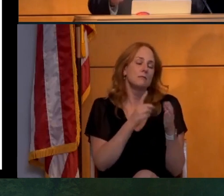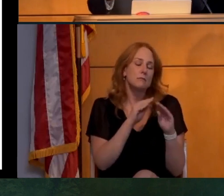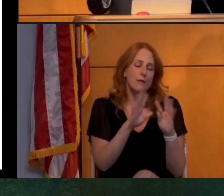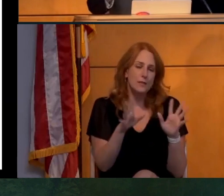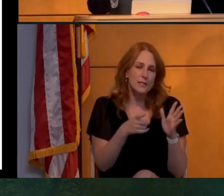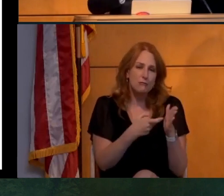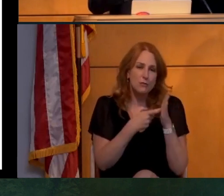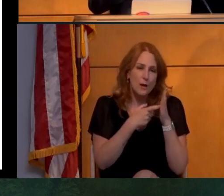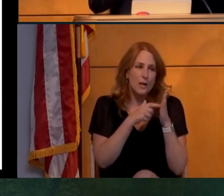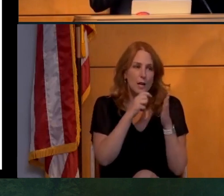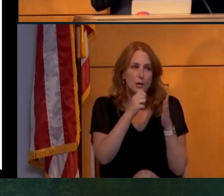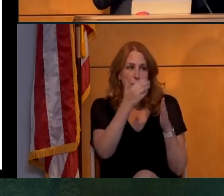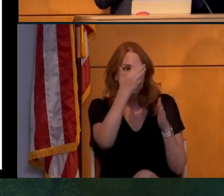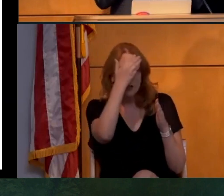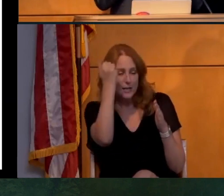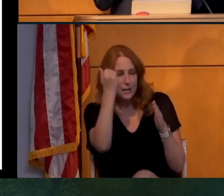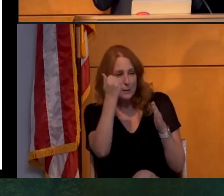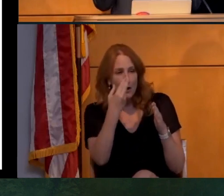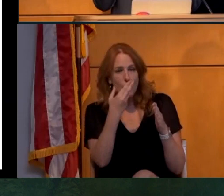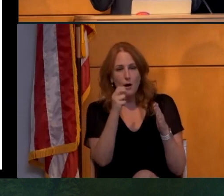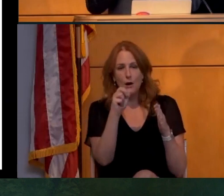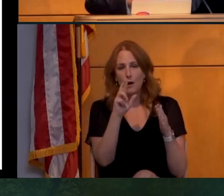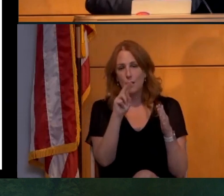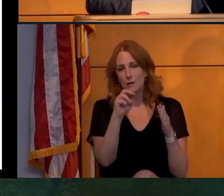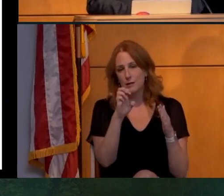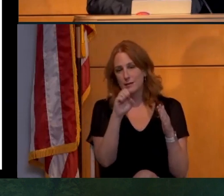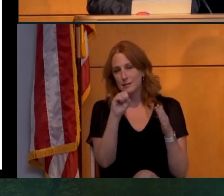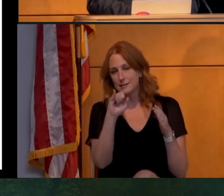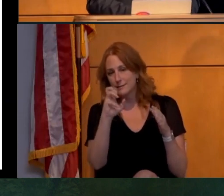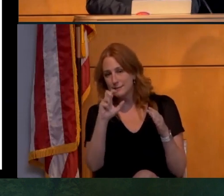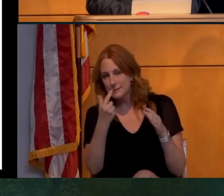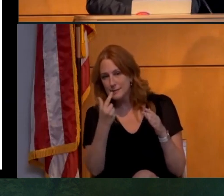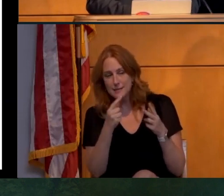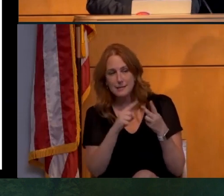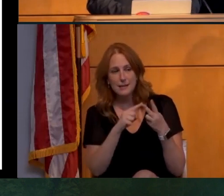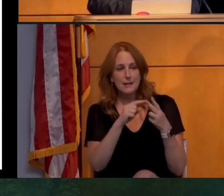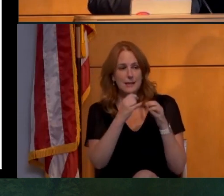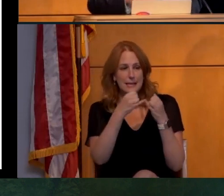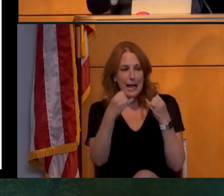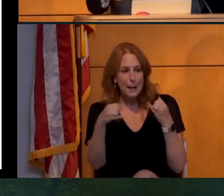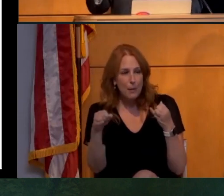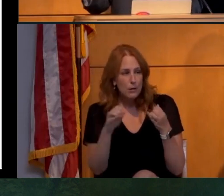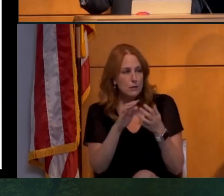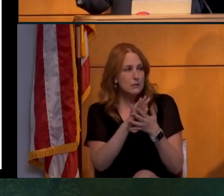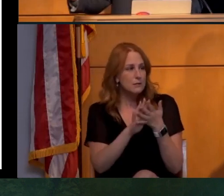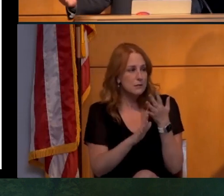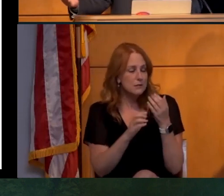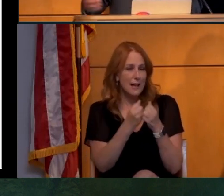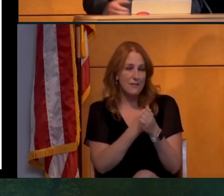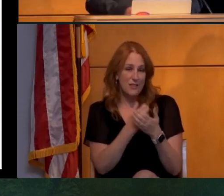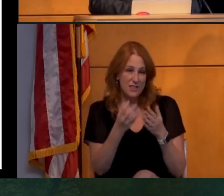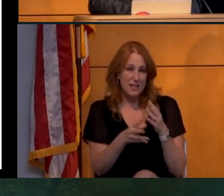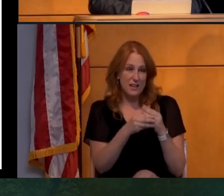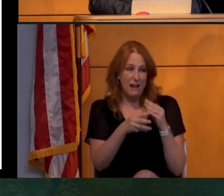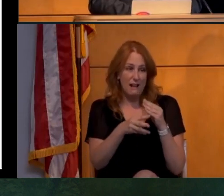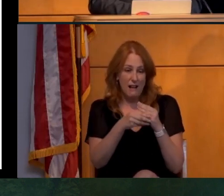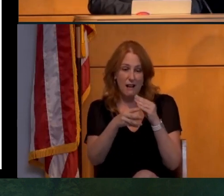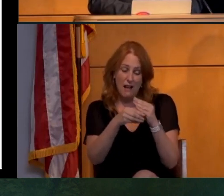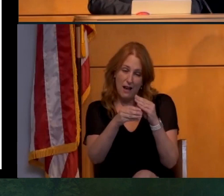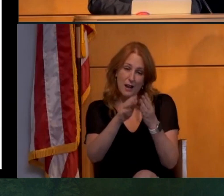not forget about harnessing. Do not forget about cables. All of this stuff adds up.